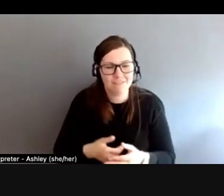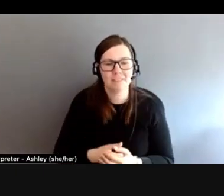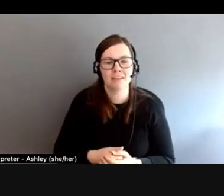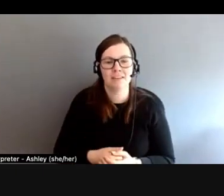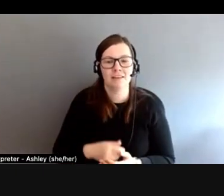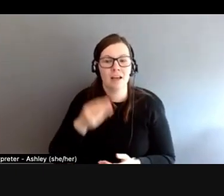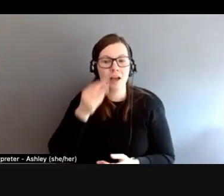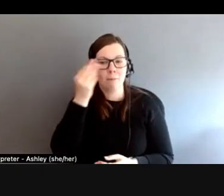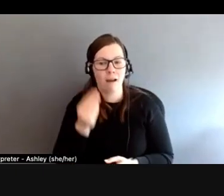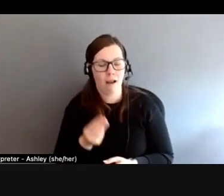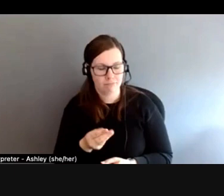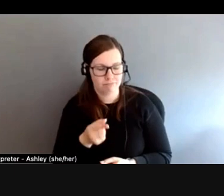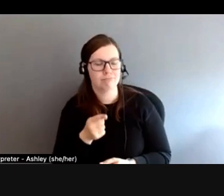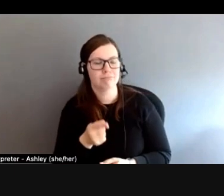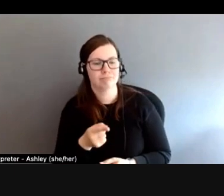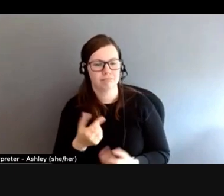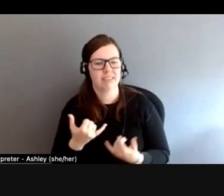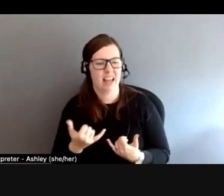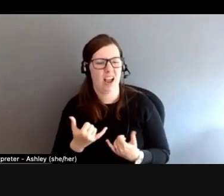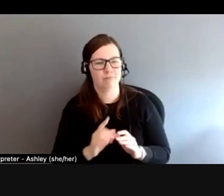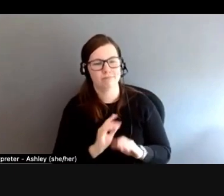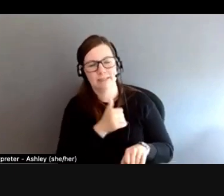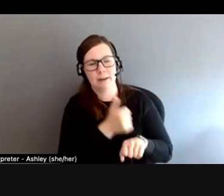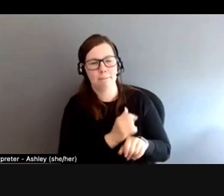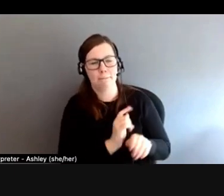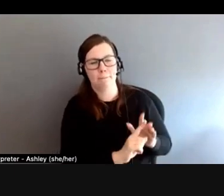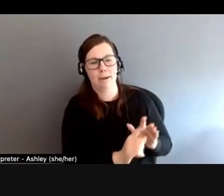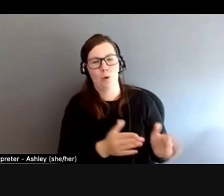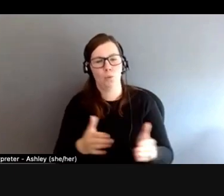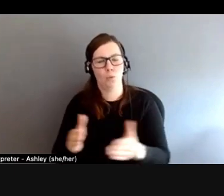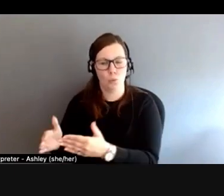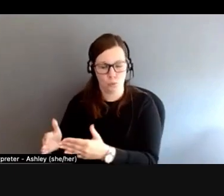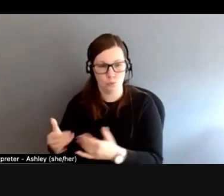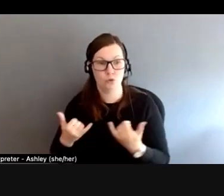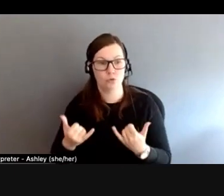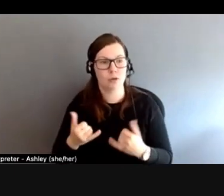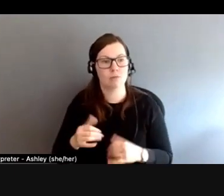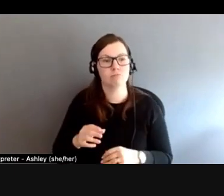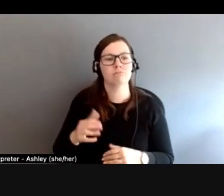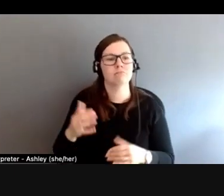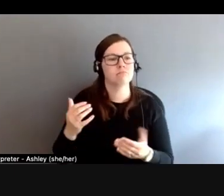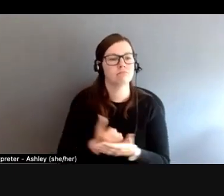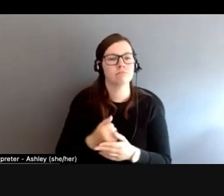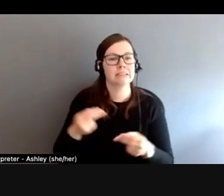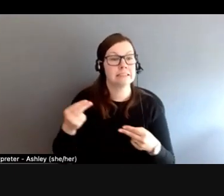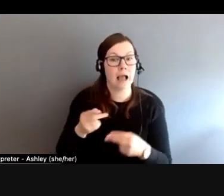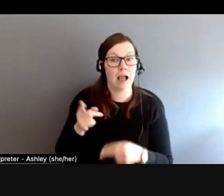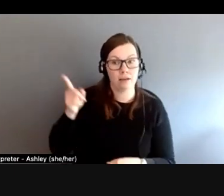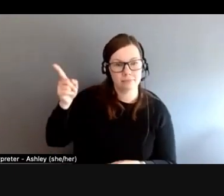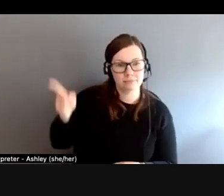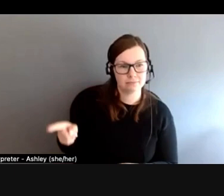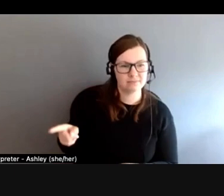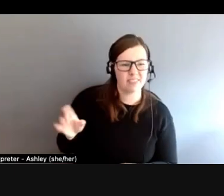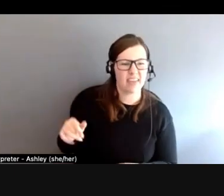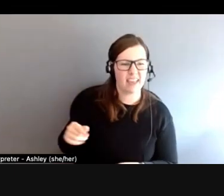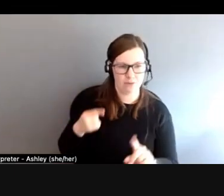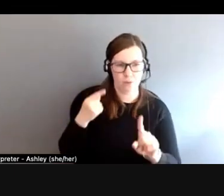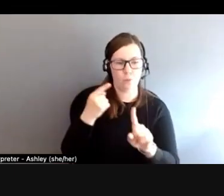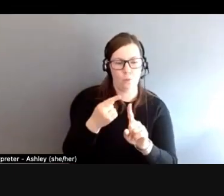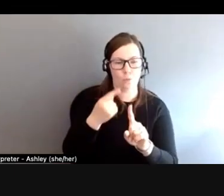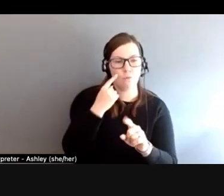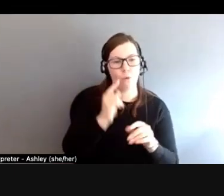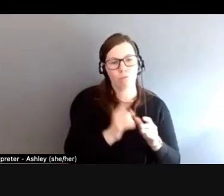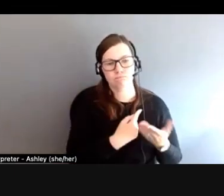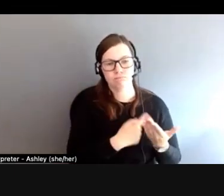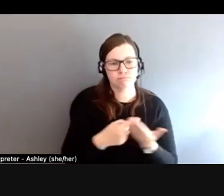at what we hope you will have a chance to discuss in the breakout room, which is really reflecting on the discussion. Some of the things you have learned, the tools you have